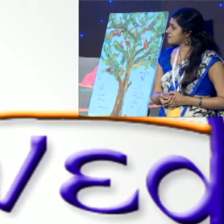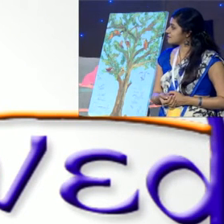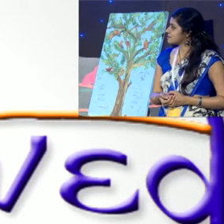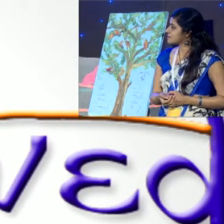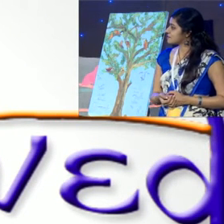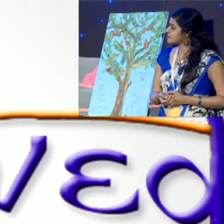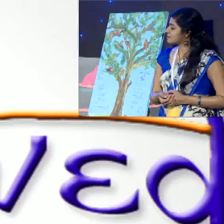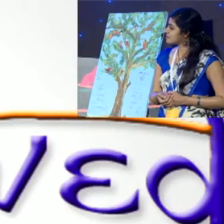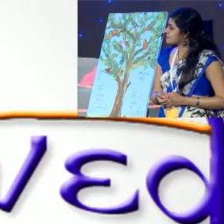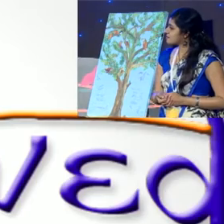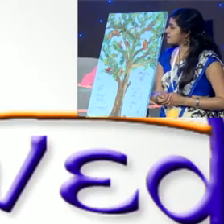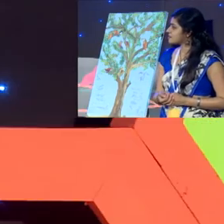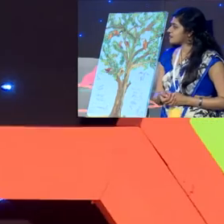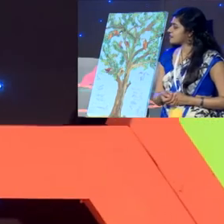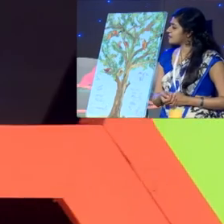reservations. So